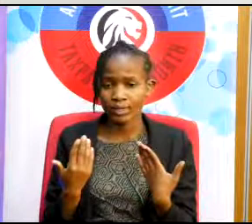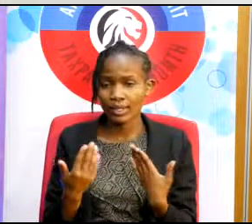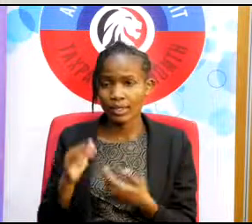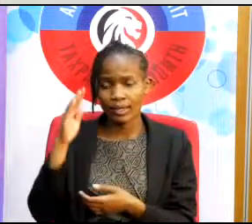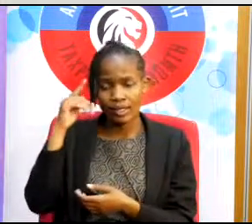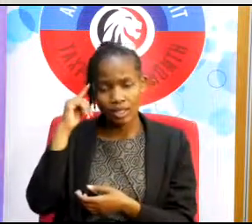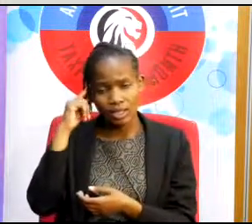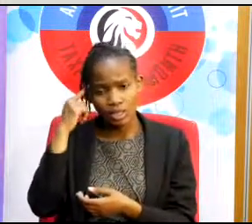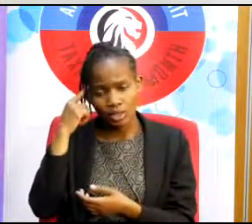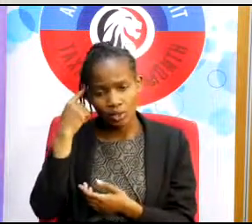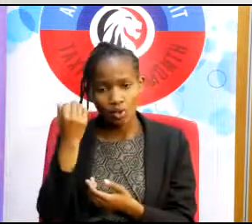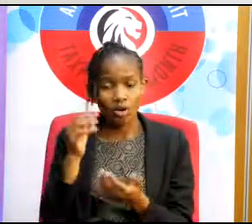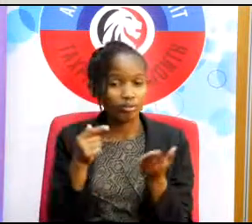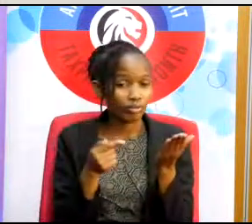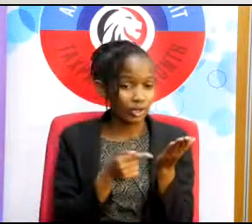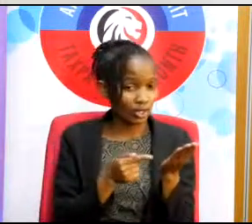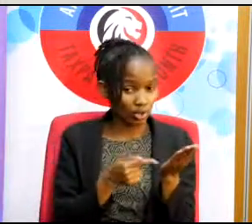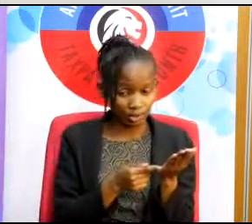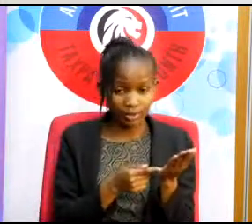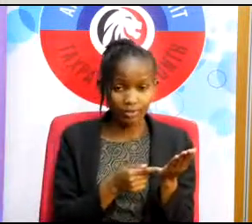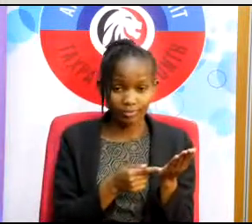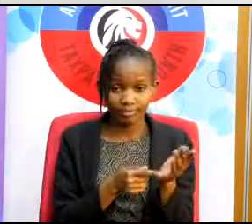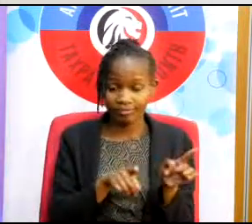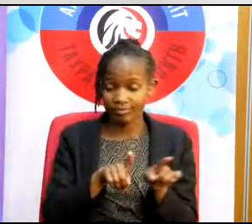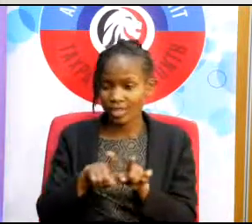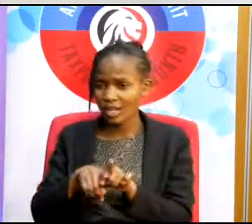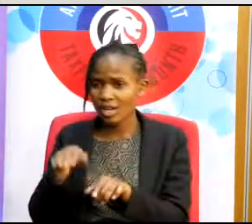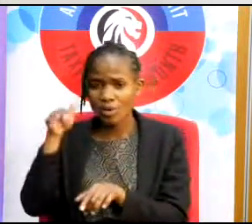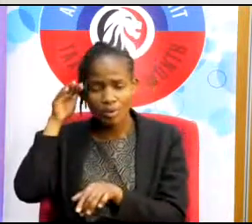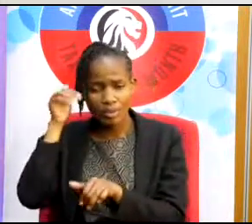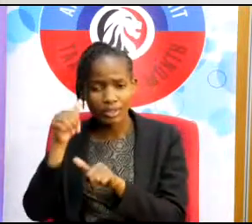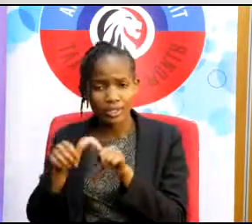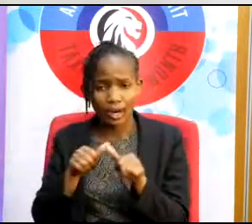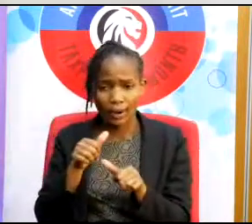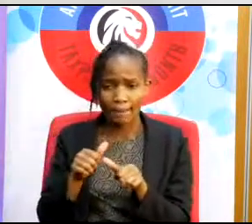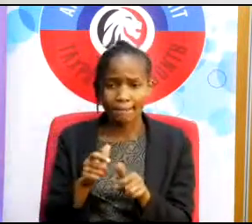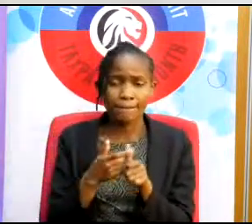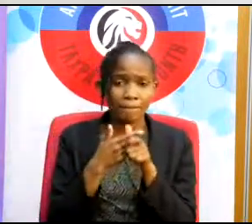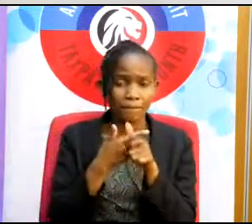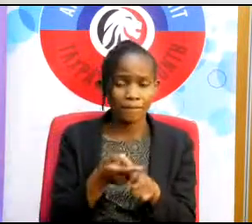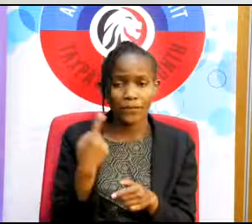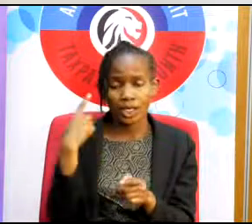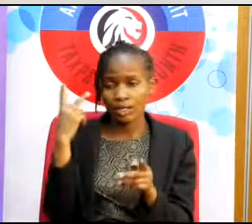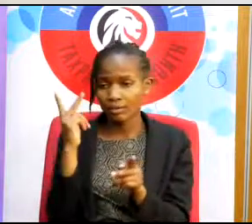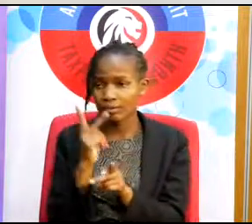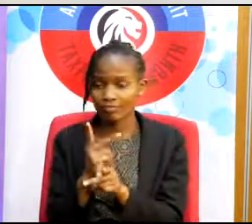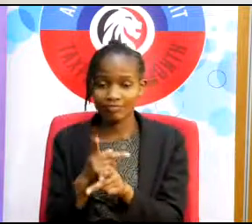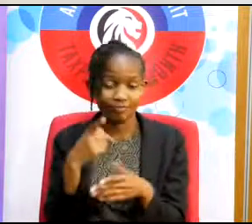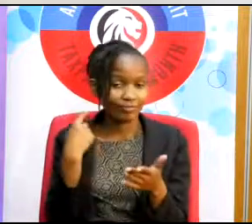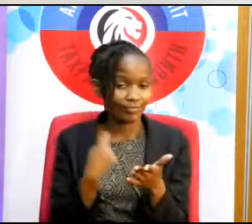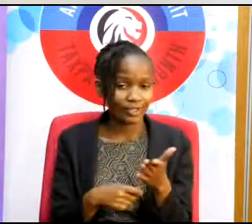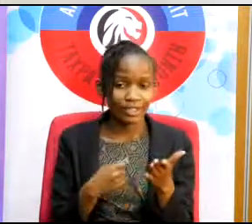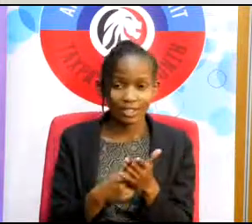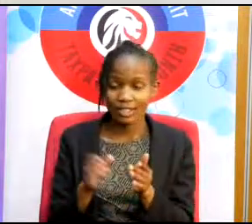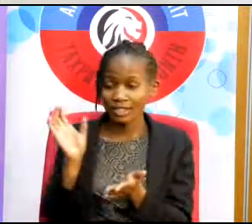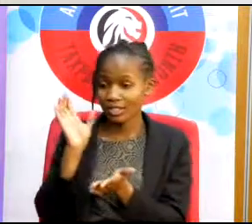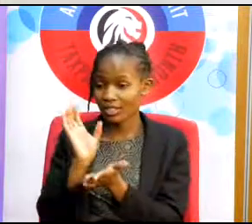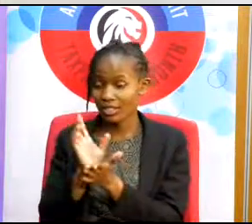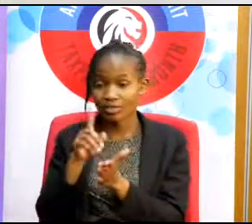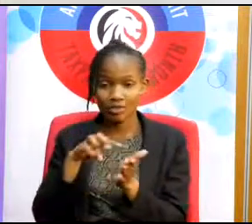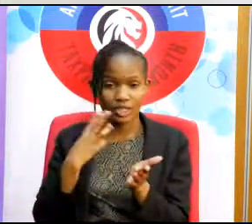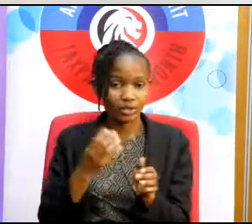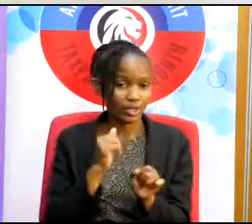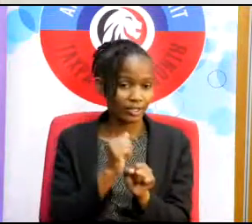fundamentality of technology. We heard about the reward for putting the taxpayer at the center of what we